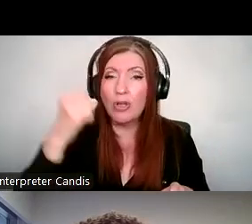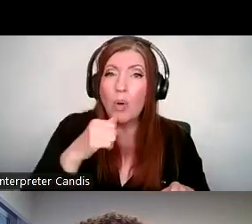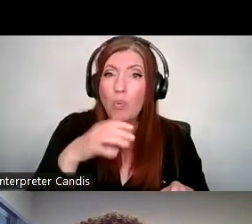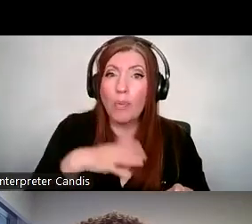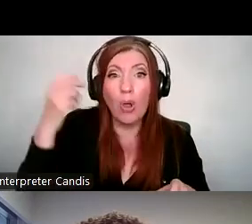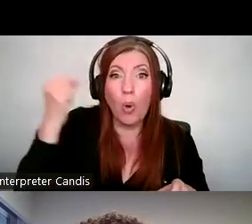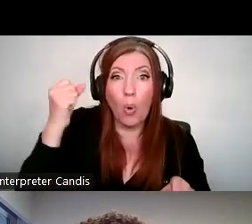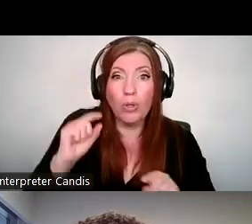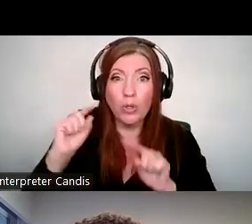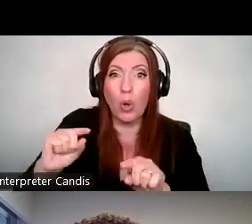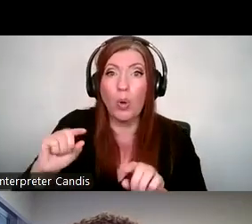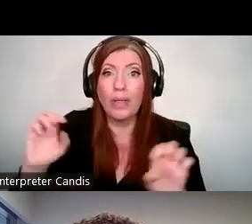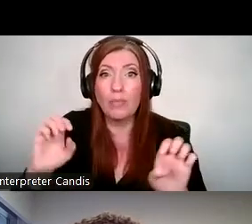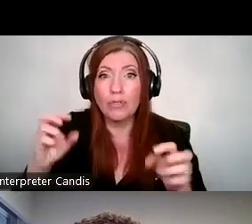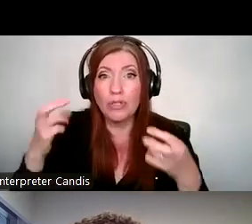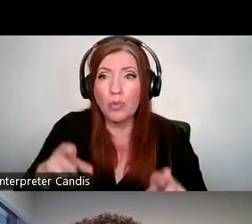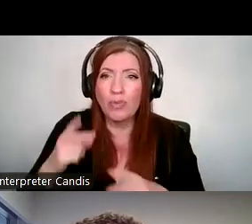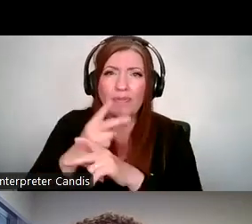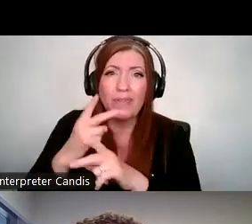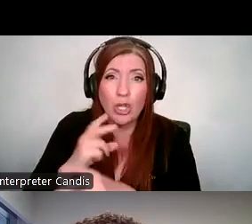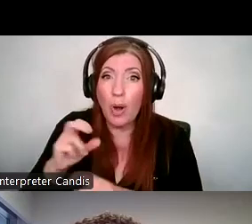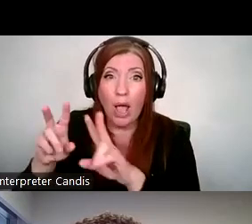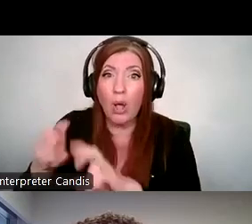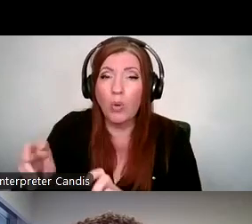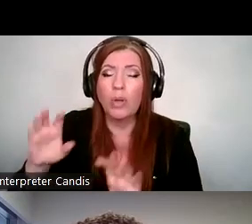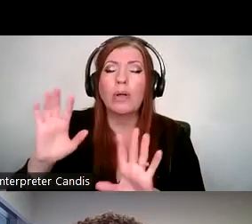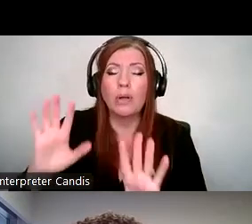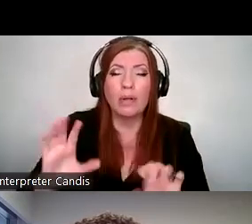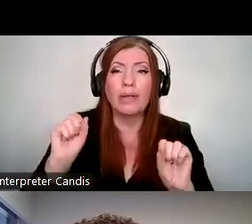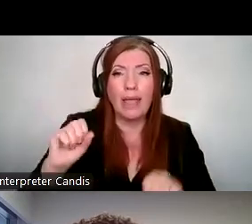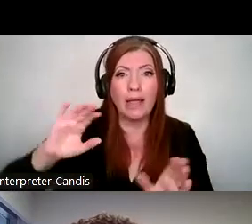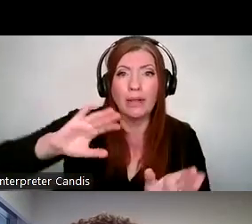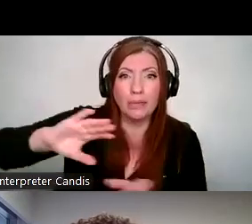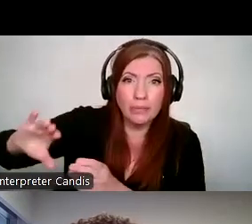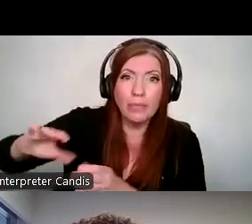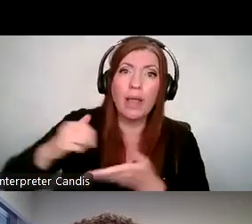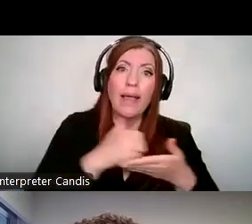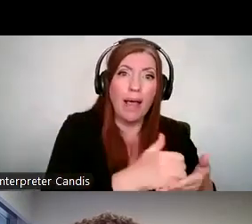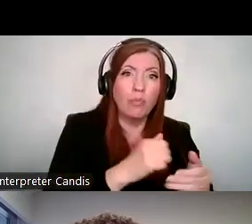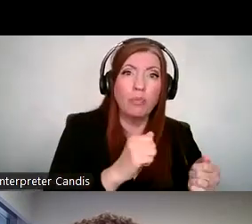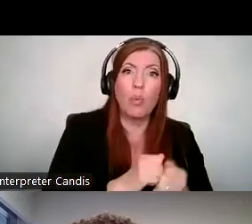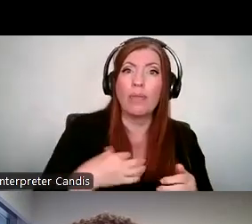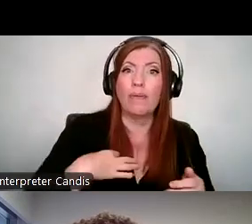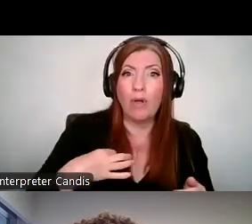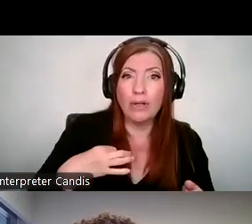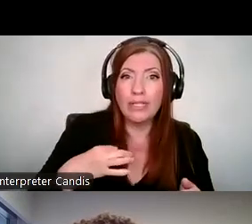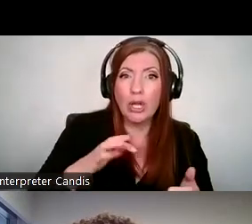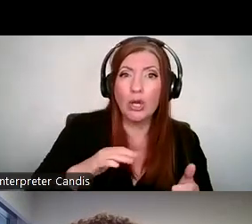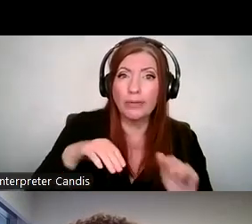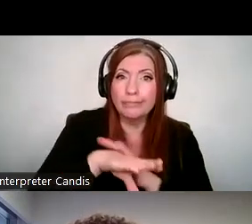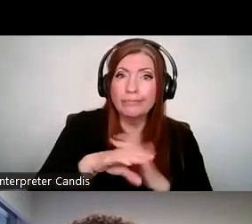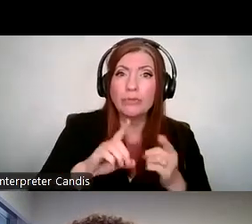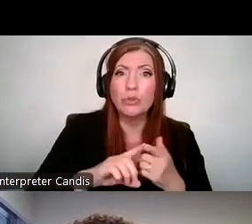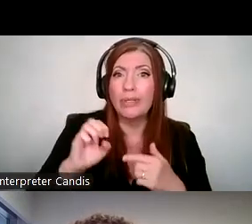ED to sort out, where we can alleviate that. And assist with voluntarily admission to the ER,